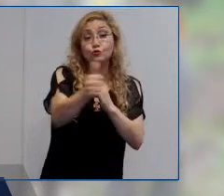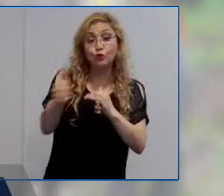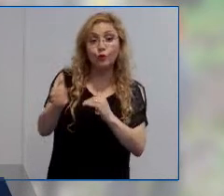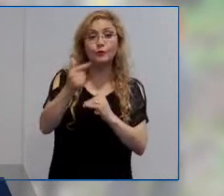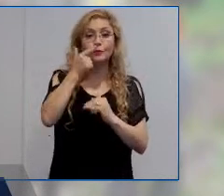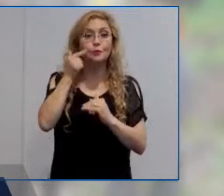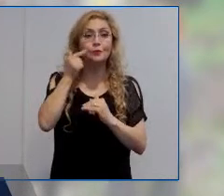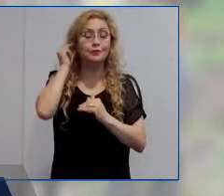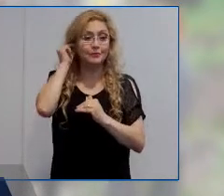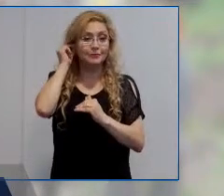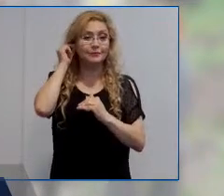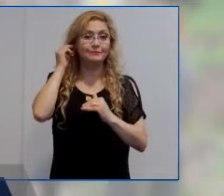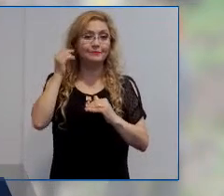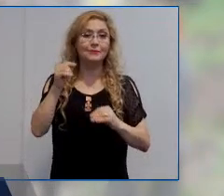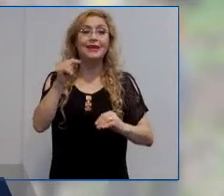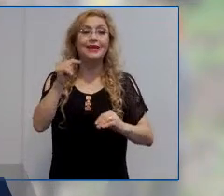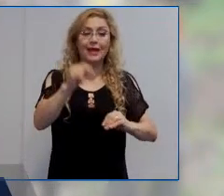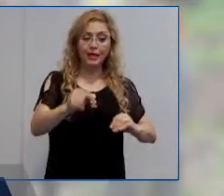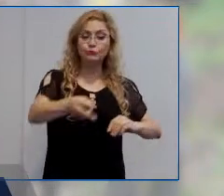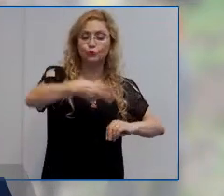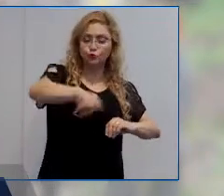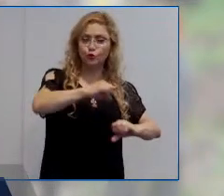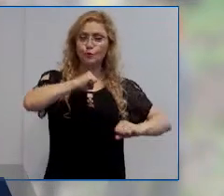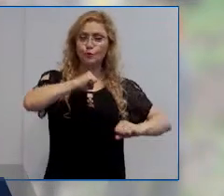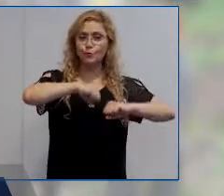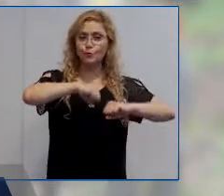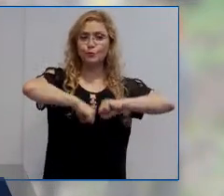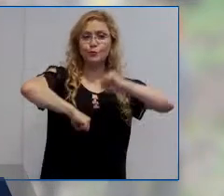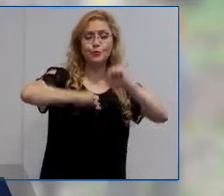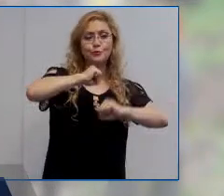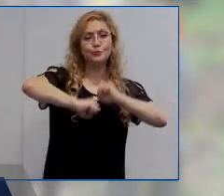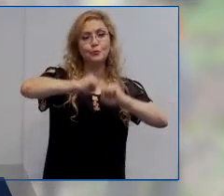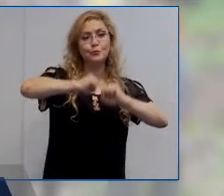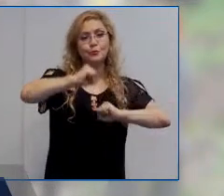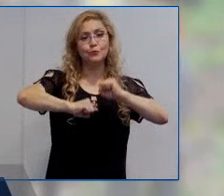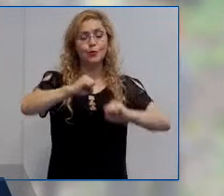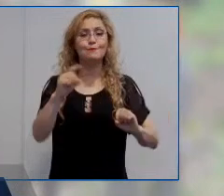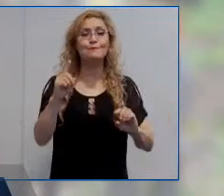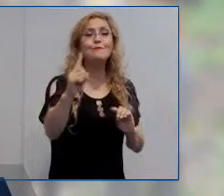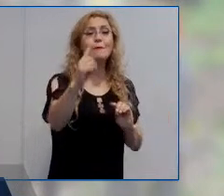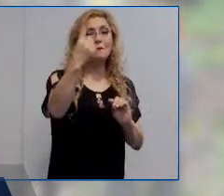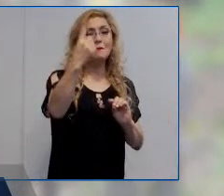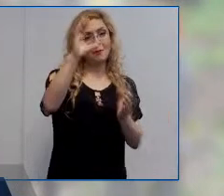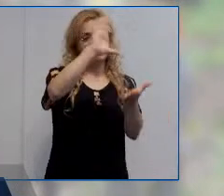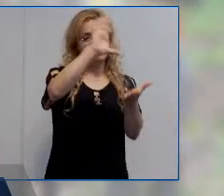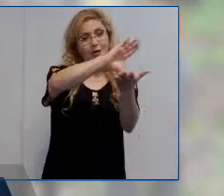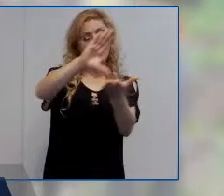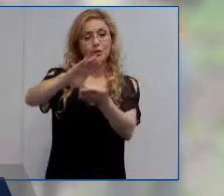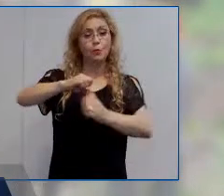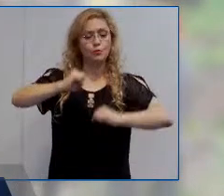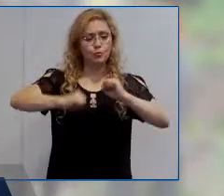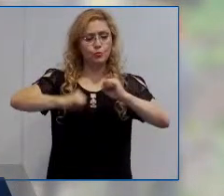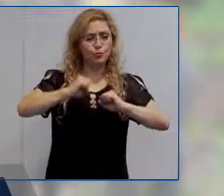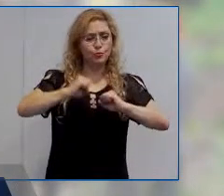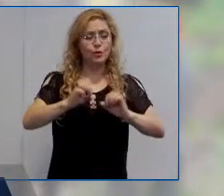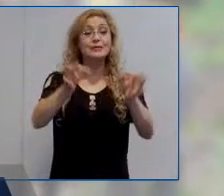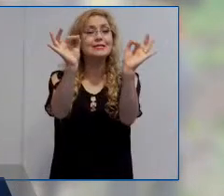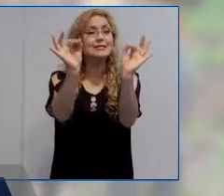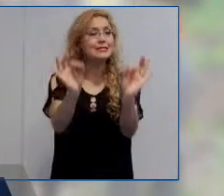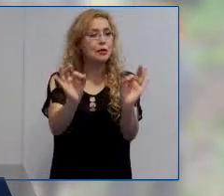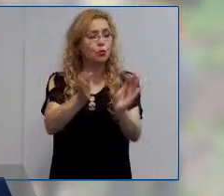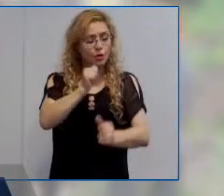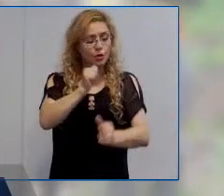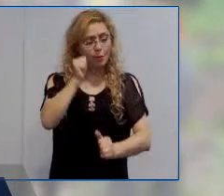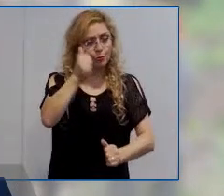Technical high-level technical outreach activities, that's what we're working on. We are going to be an industry